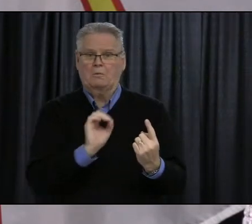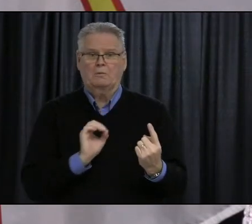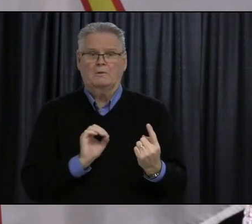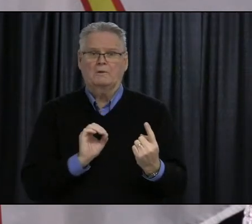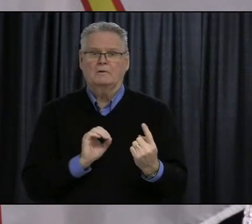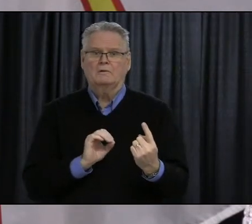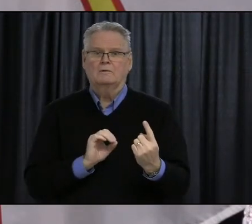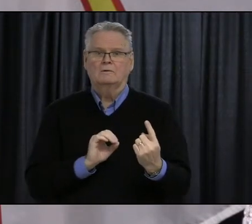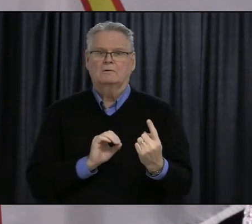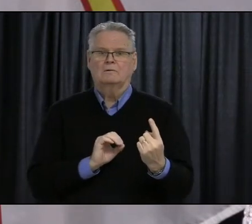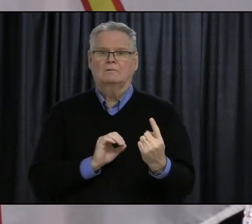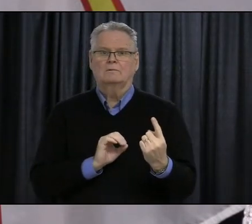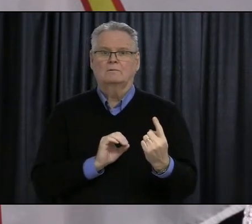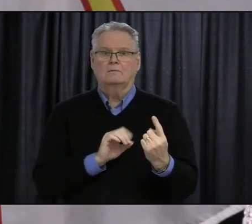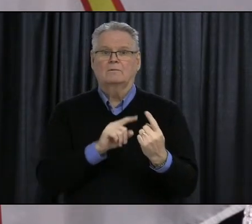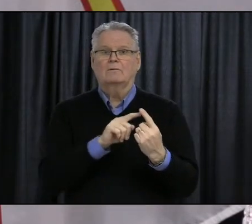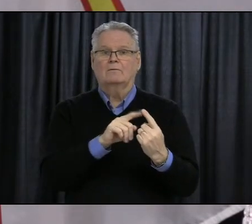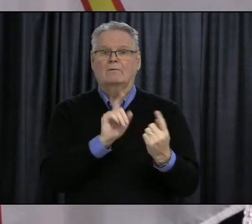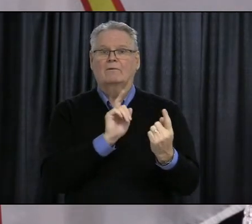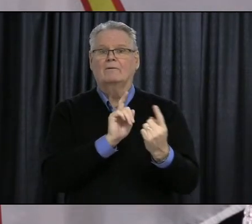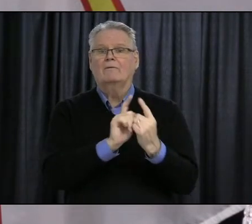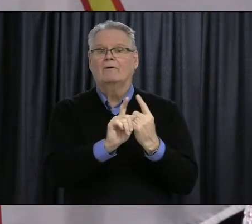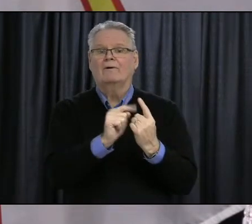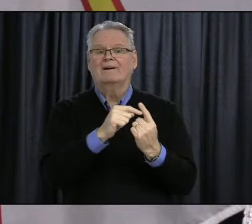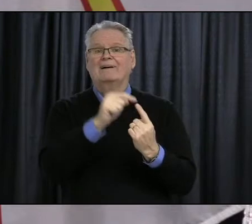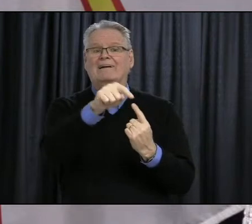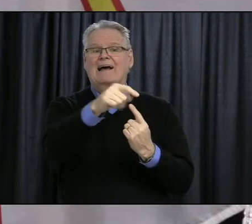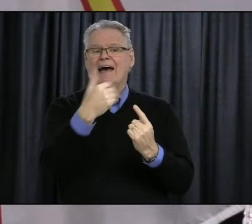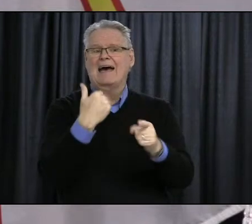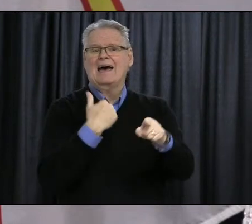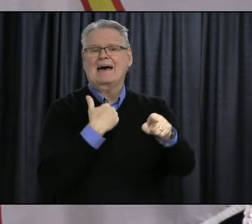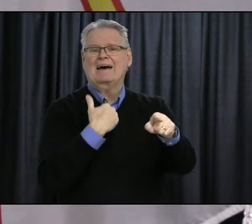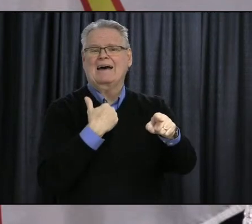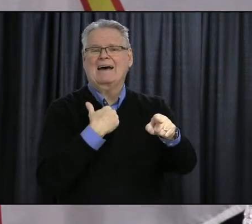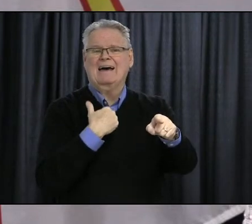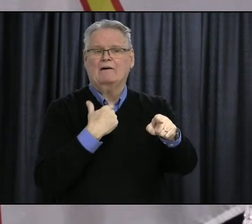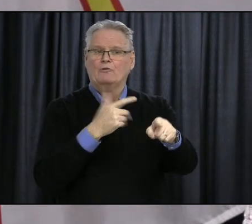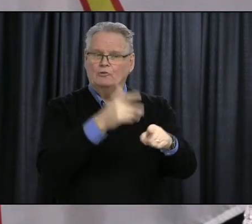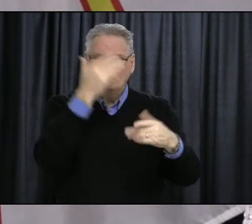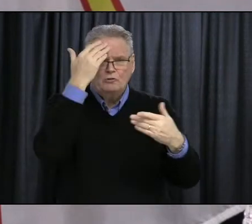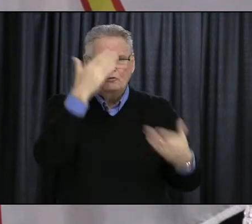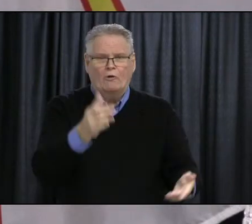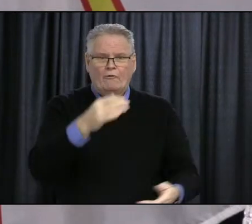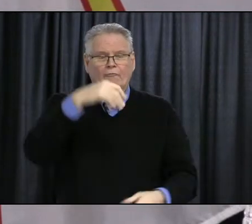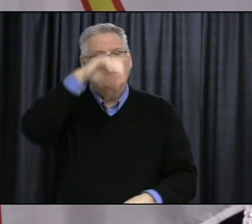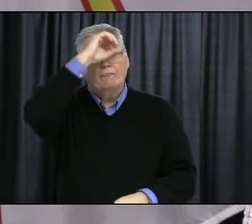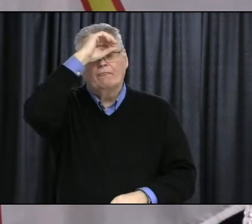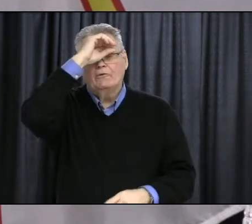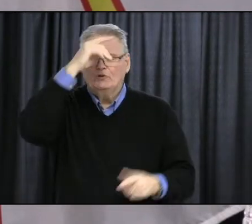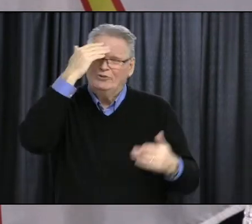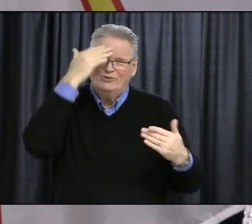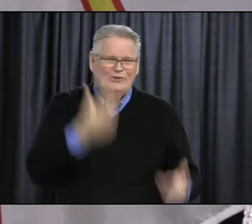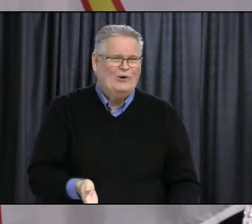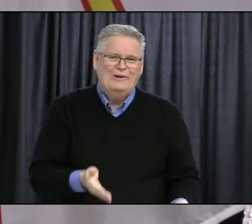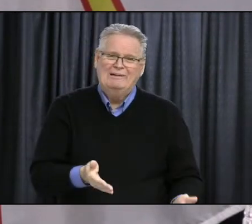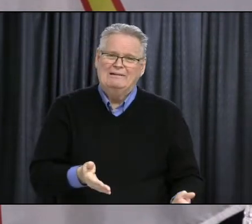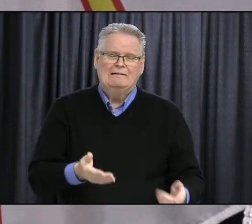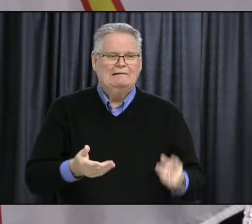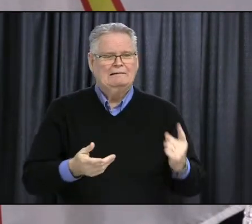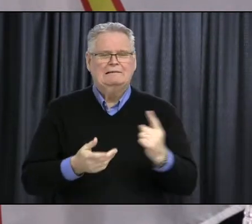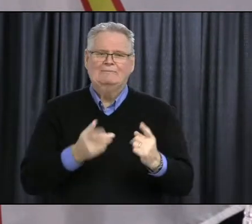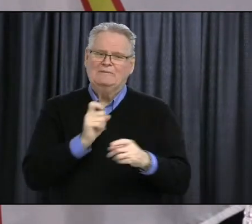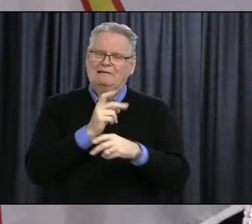income. We need everyone to stay vigilant. Variants of concern continue to spread, and we